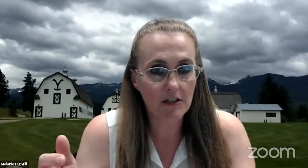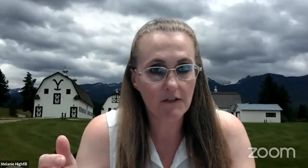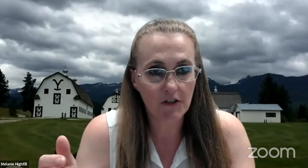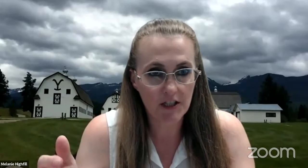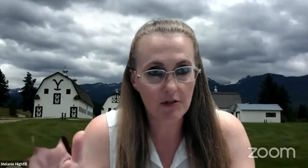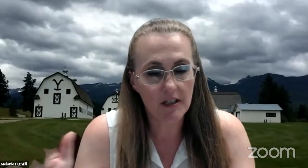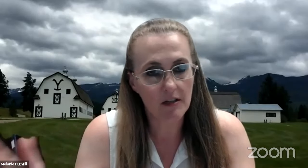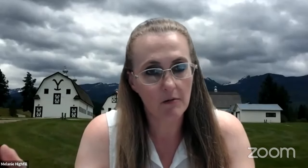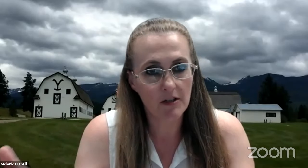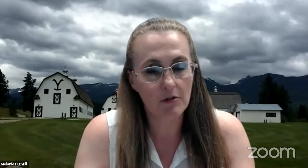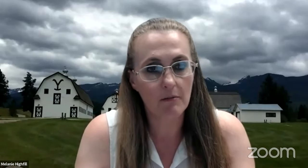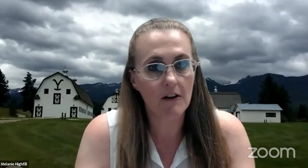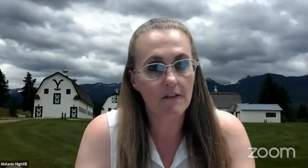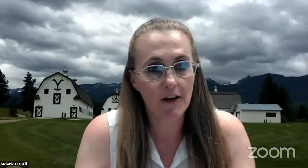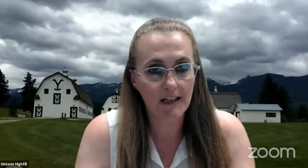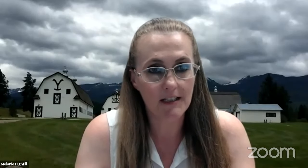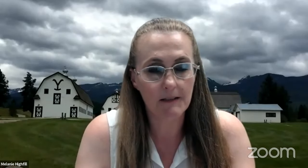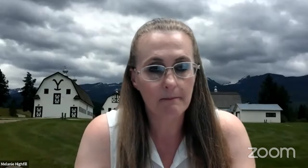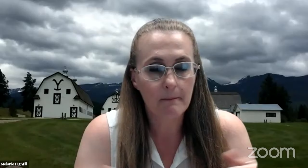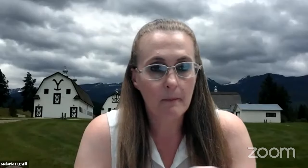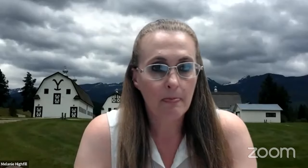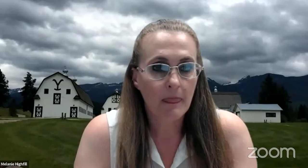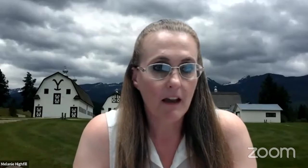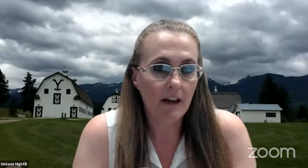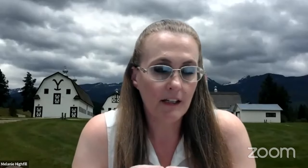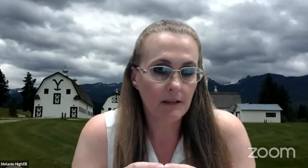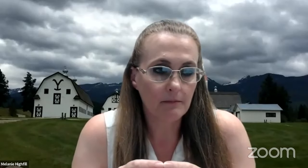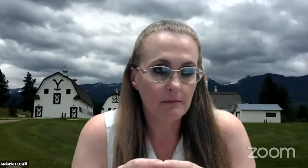door marked for entry and 1 door marked for exit.